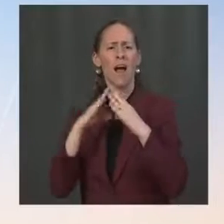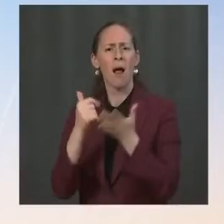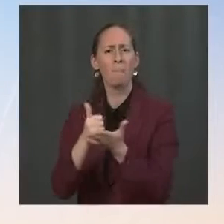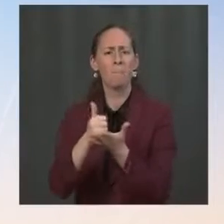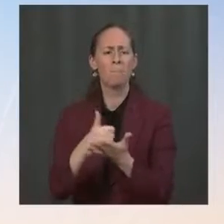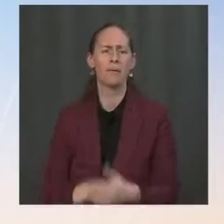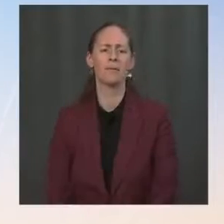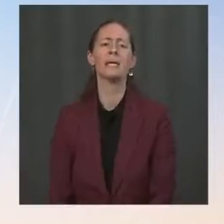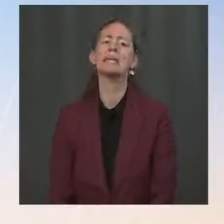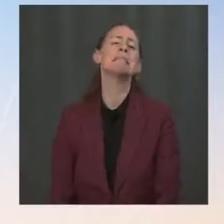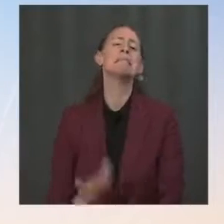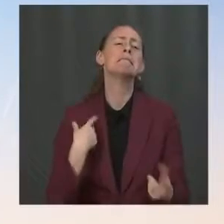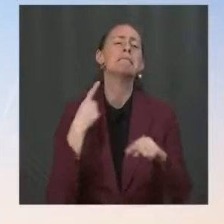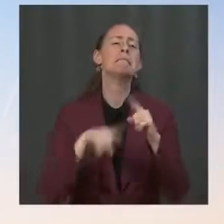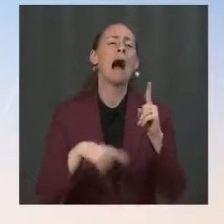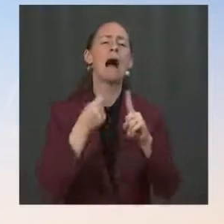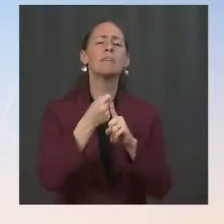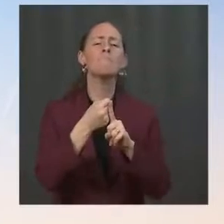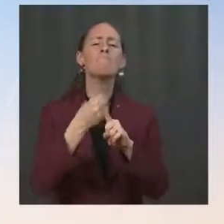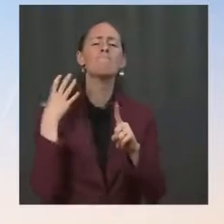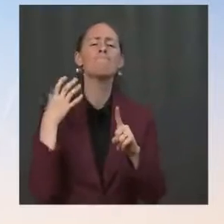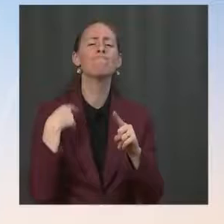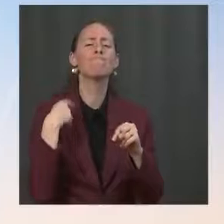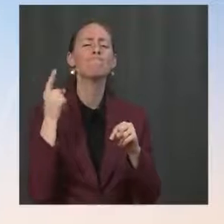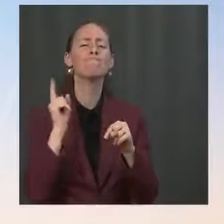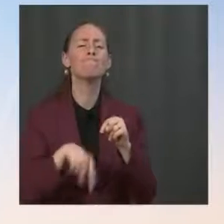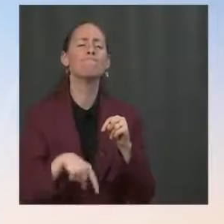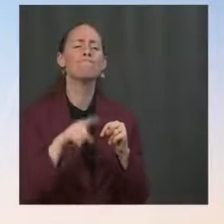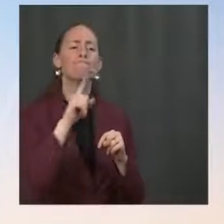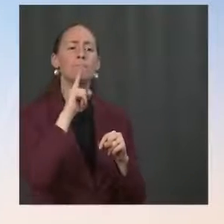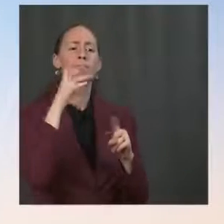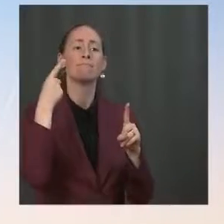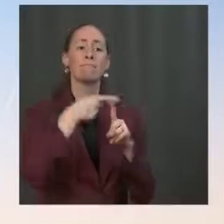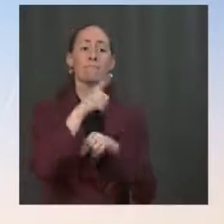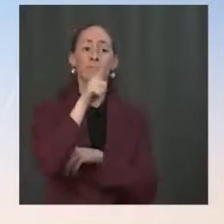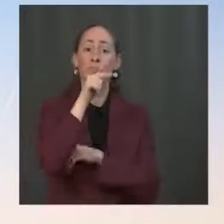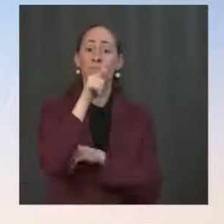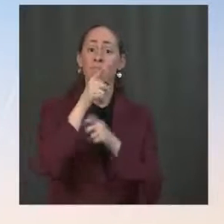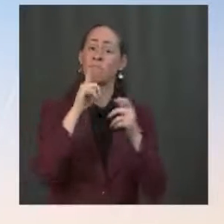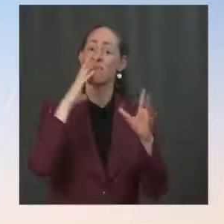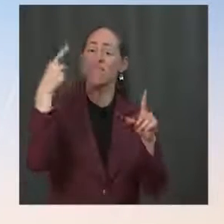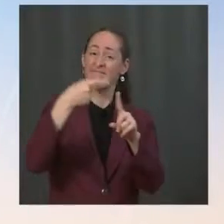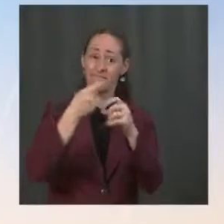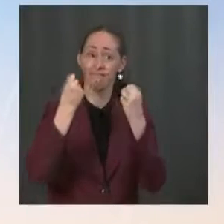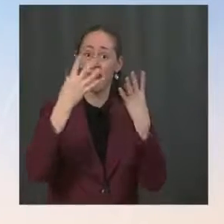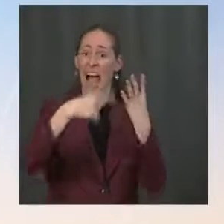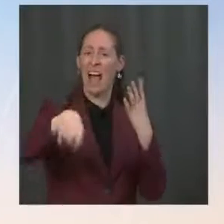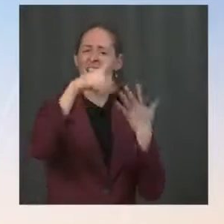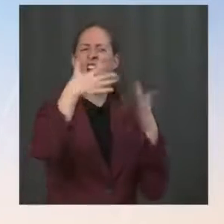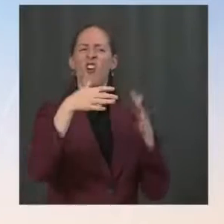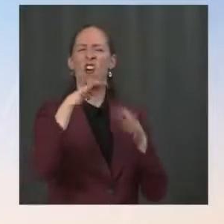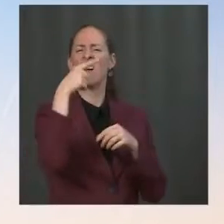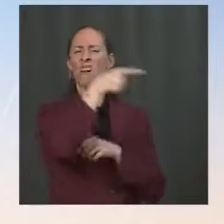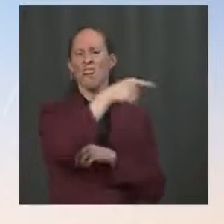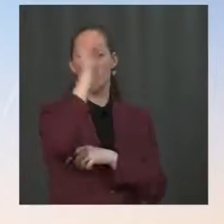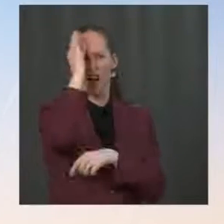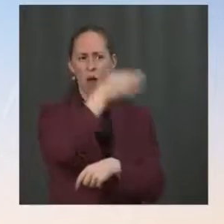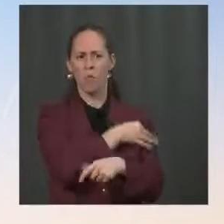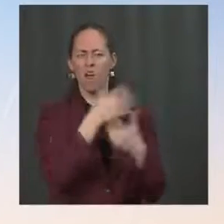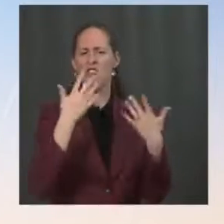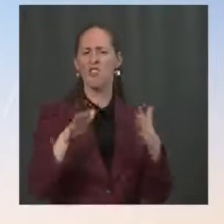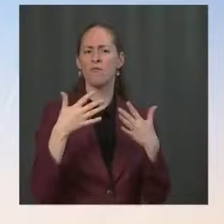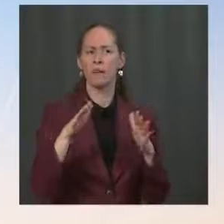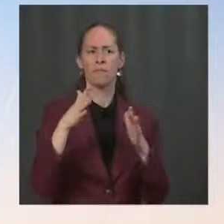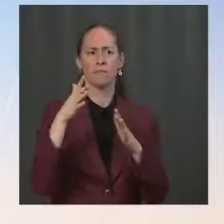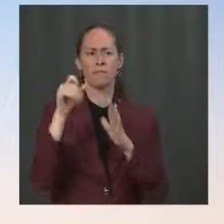majority are within the Kabul vicinity. But as the State Department provided an update a little bit earlier today, but I